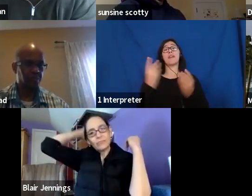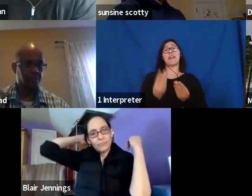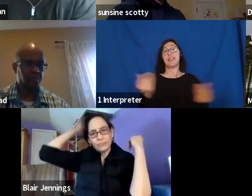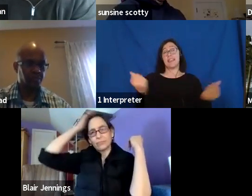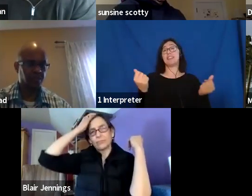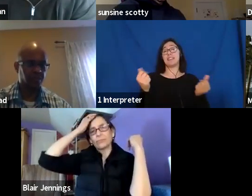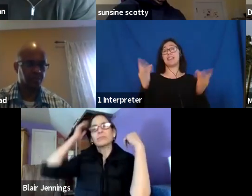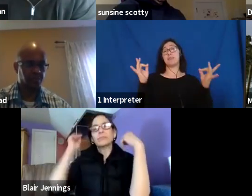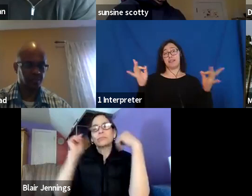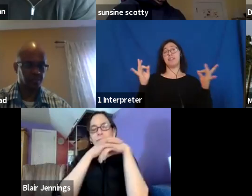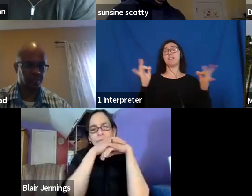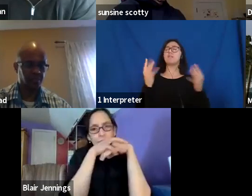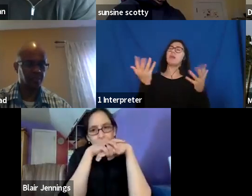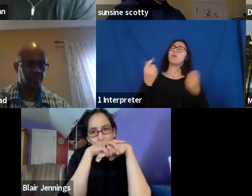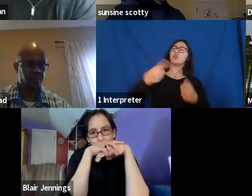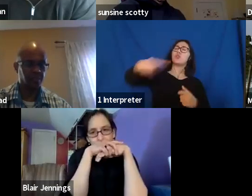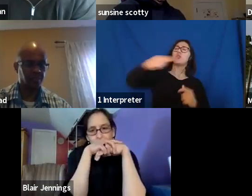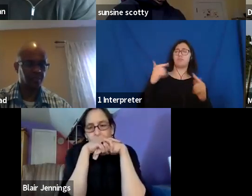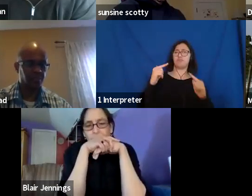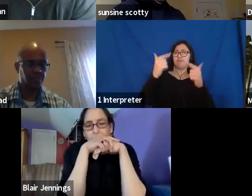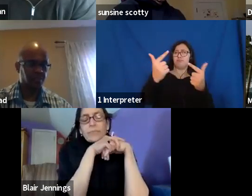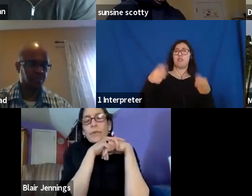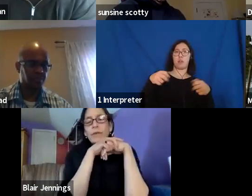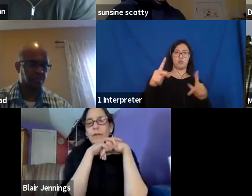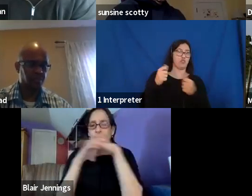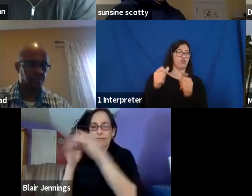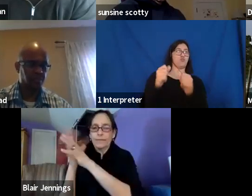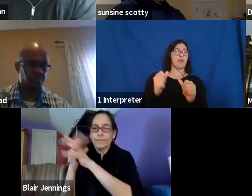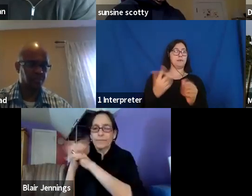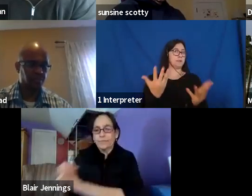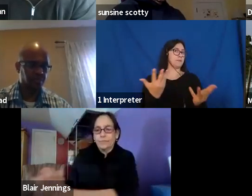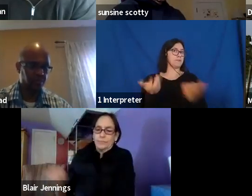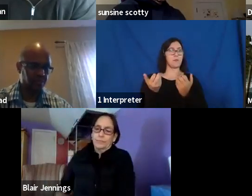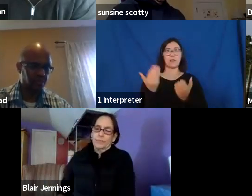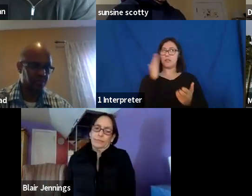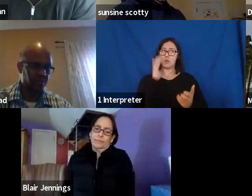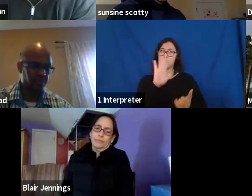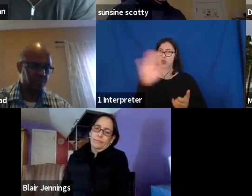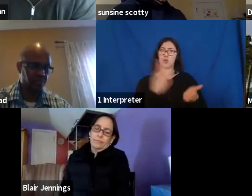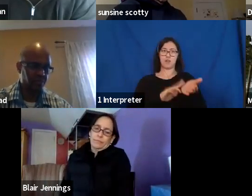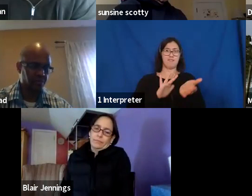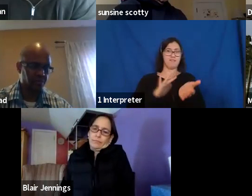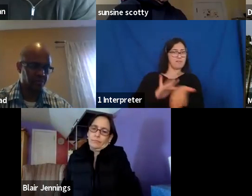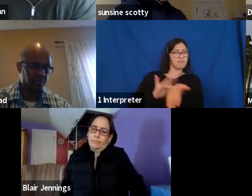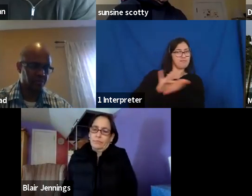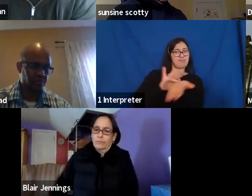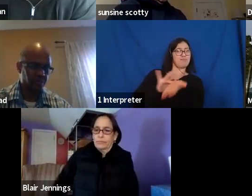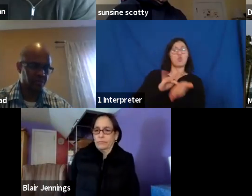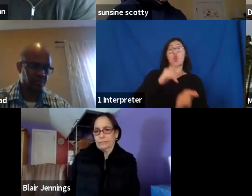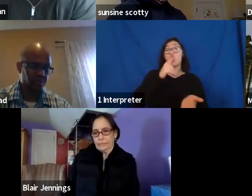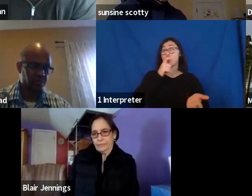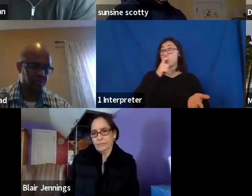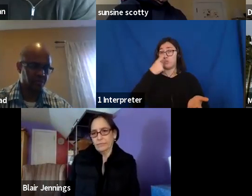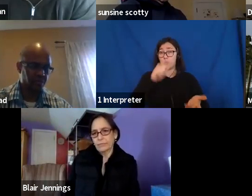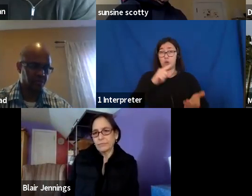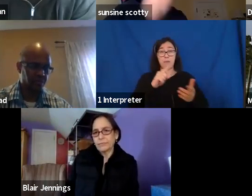you all actually an opportunity to try this out. Can I get a sense from you of hands, maybe, who can stay on for an extra